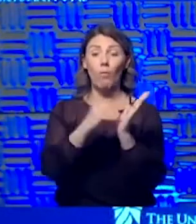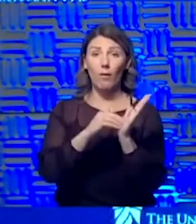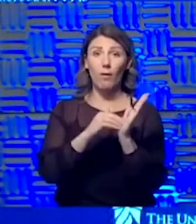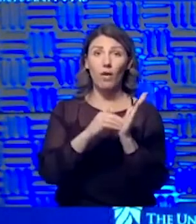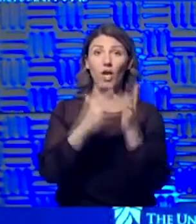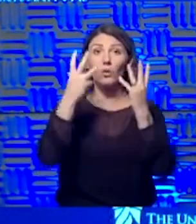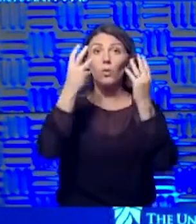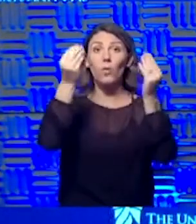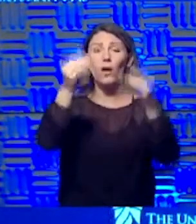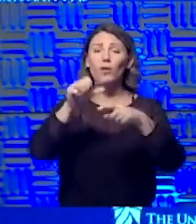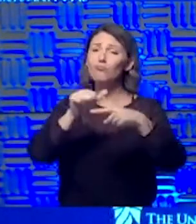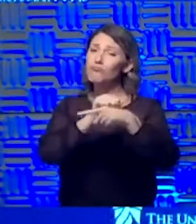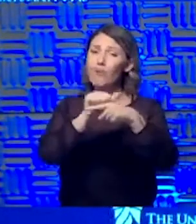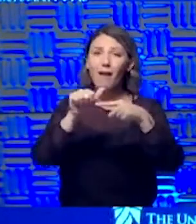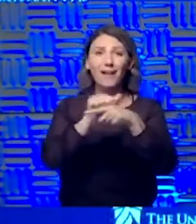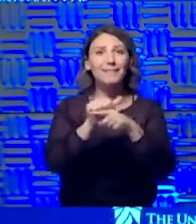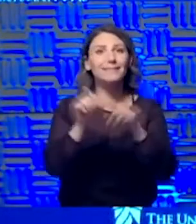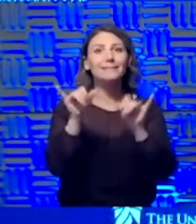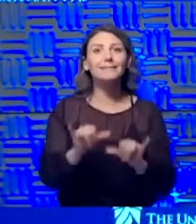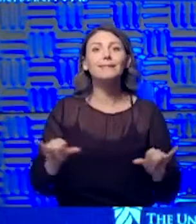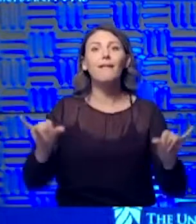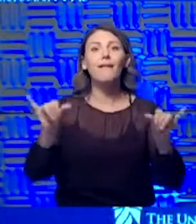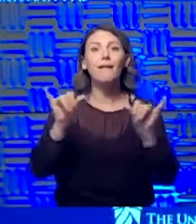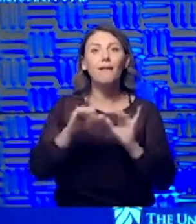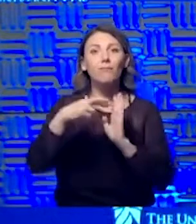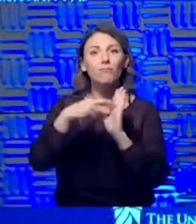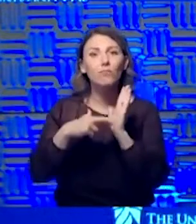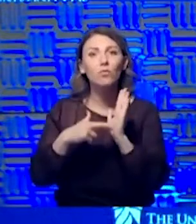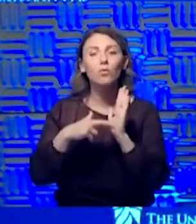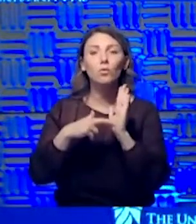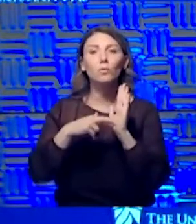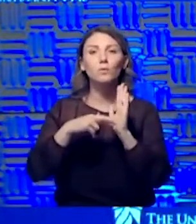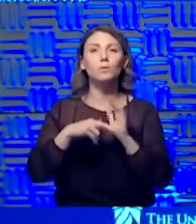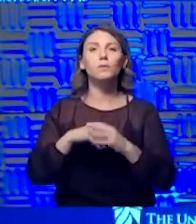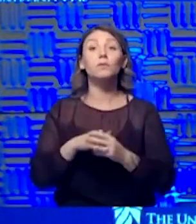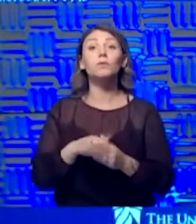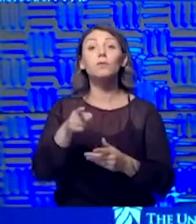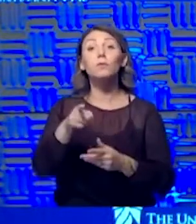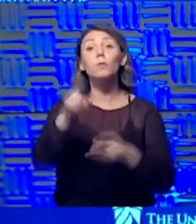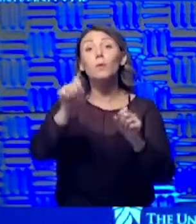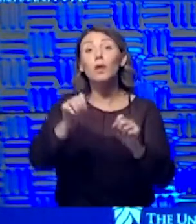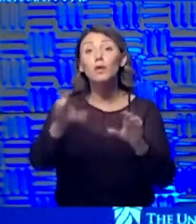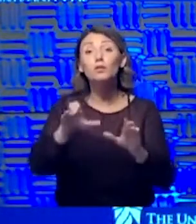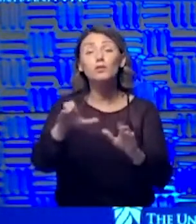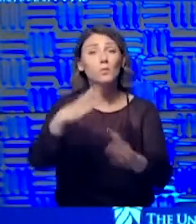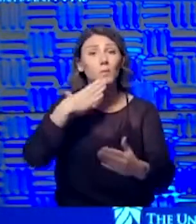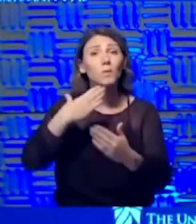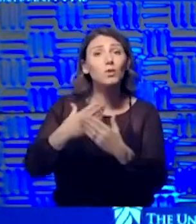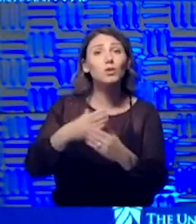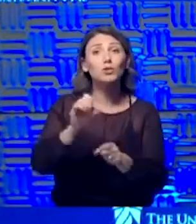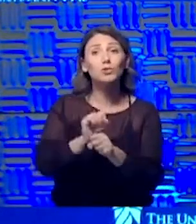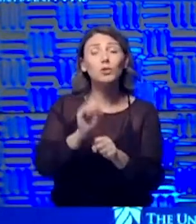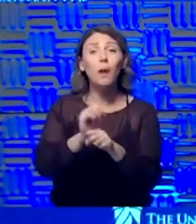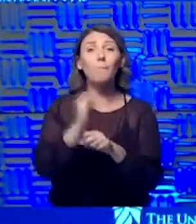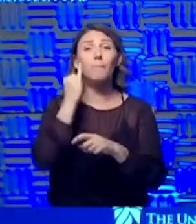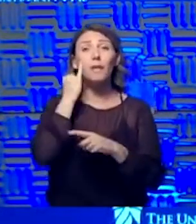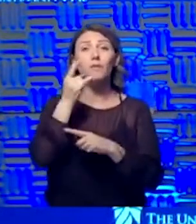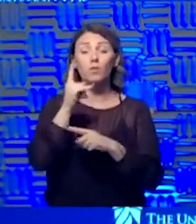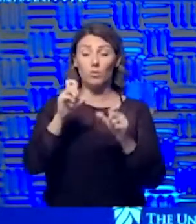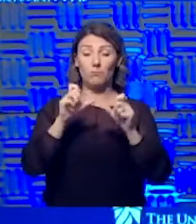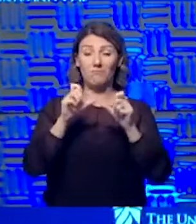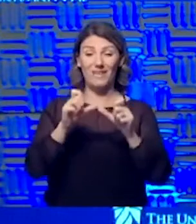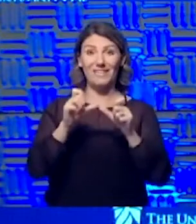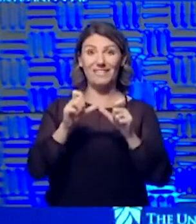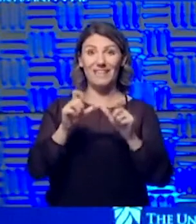and practice all the same things we've been doing all along. You can do a really good job if you maintain